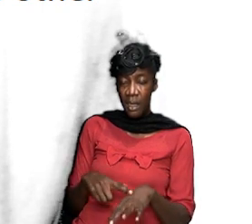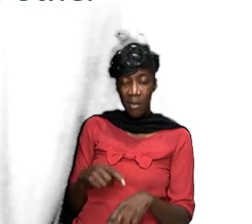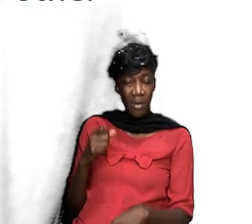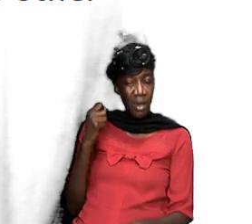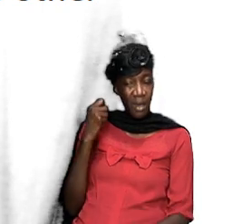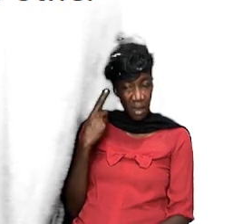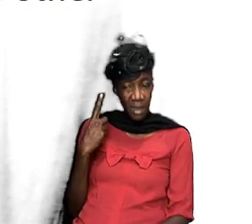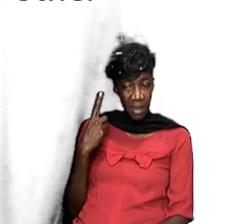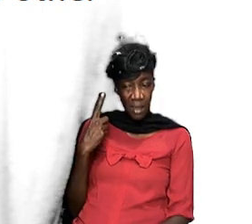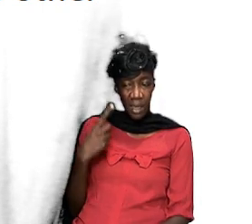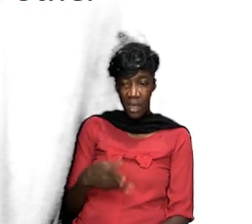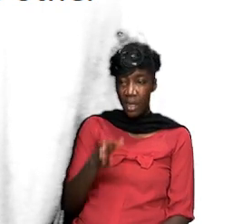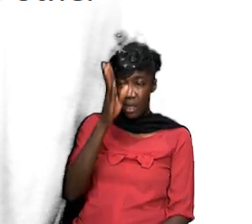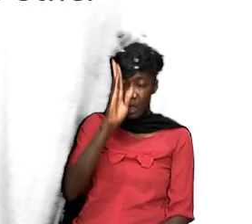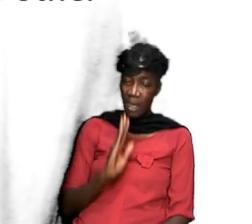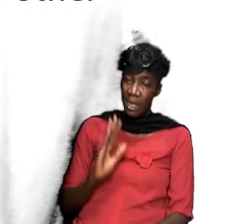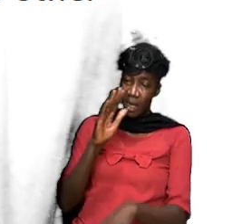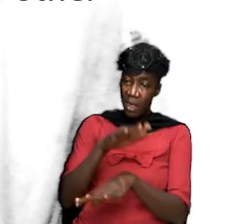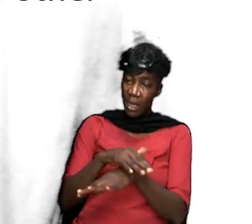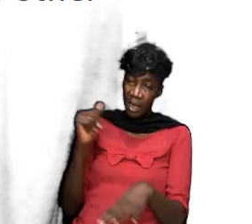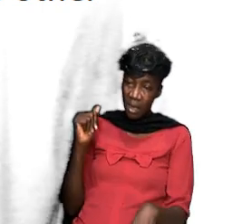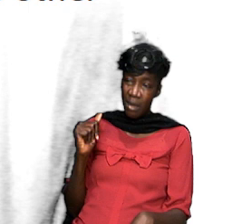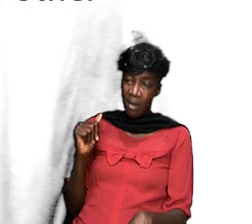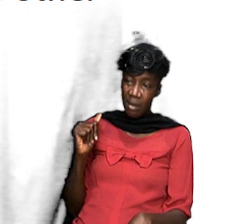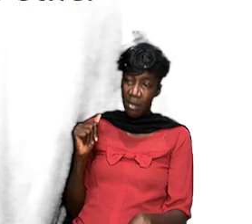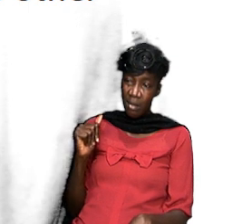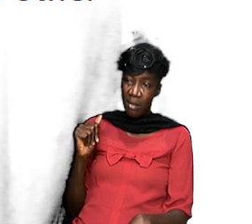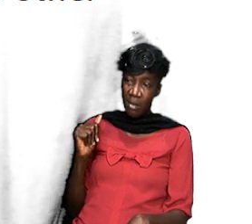understand that God calls